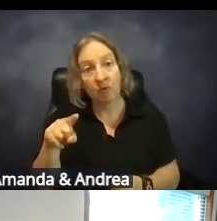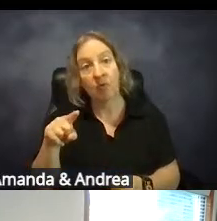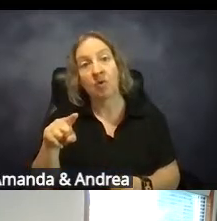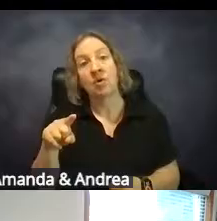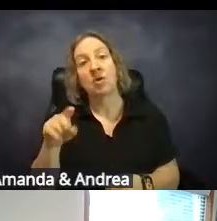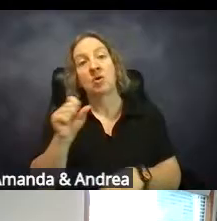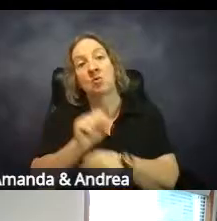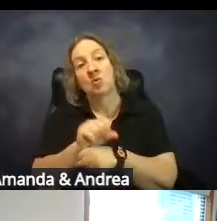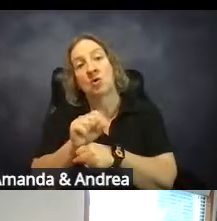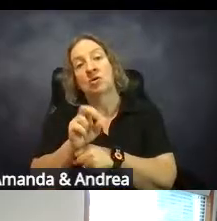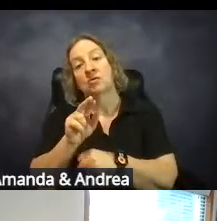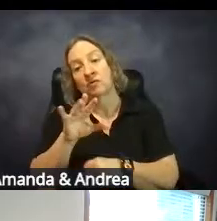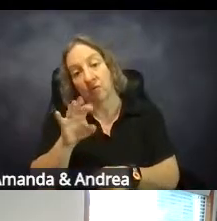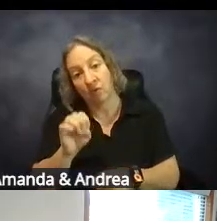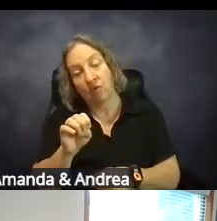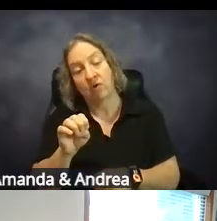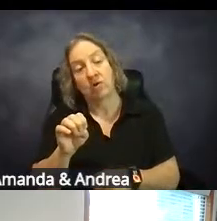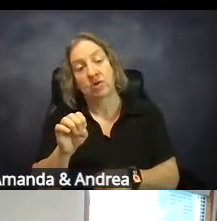workforce